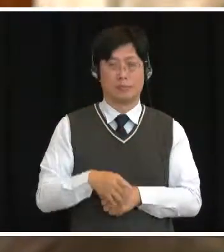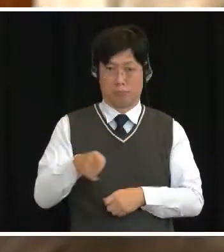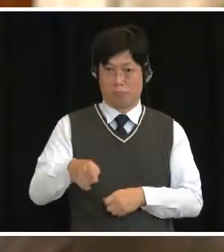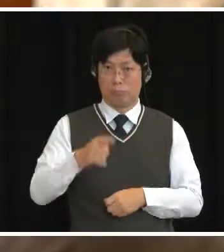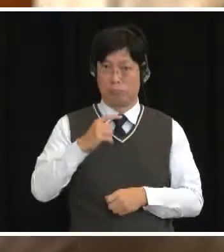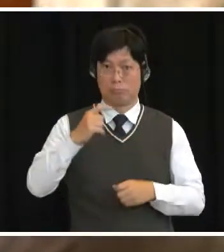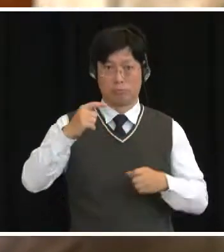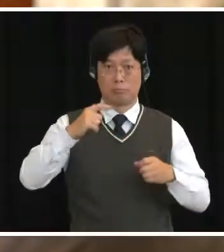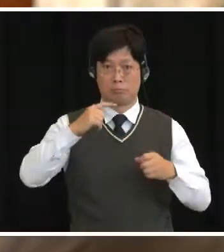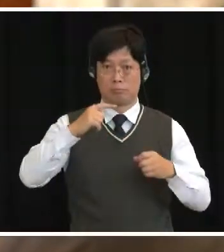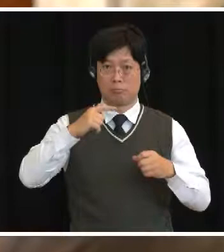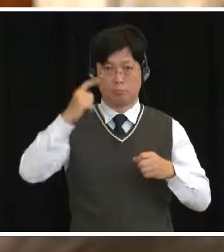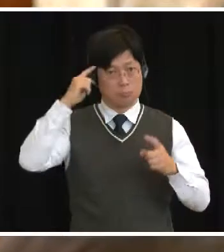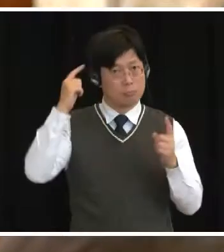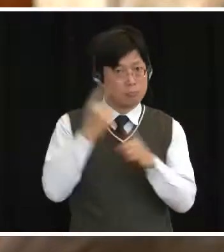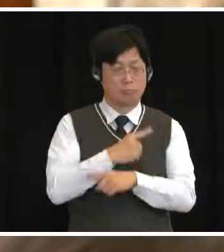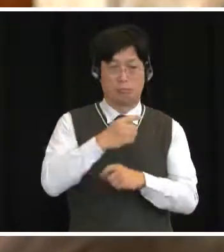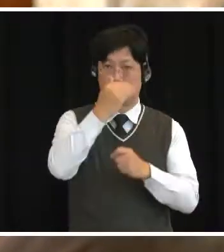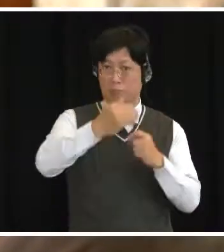high schools,